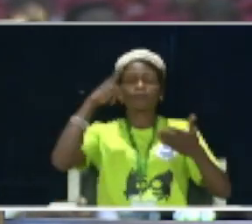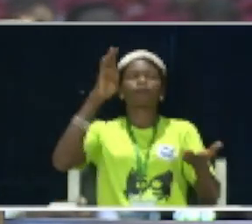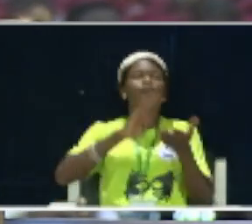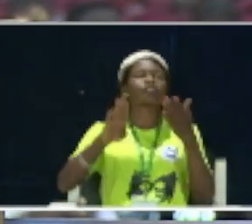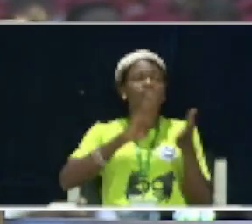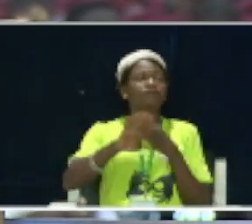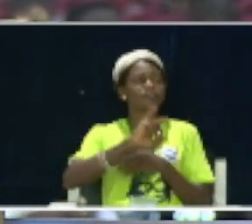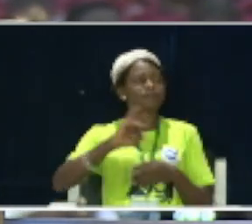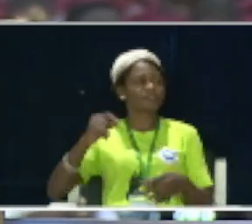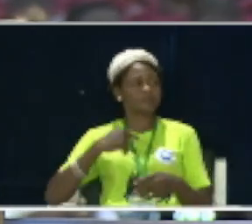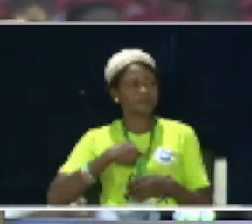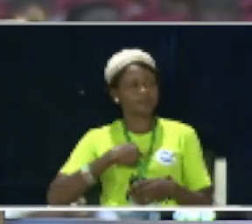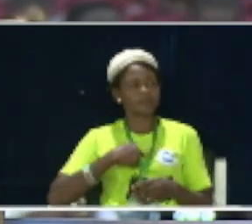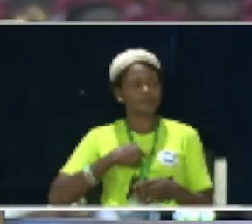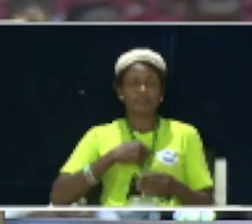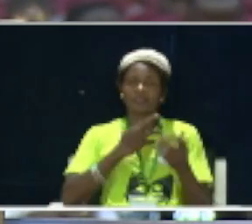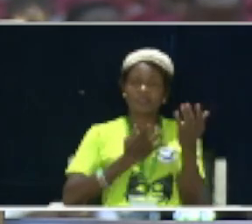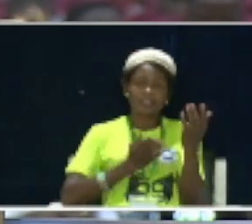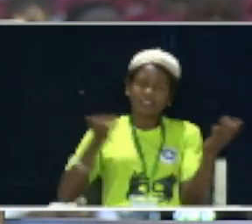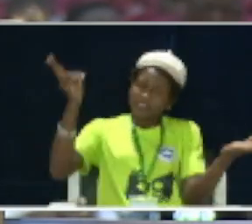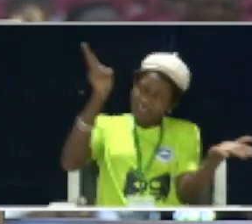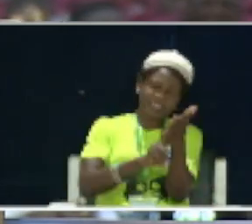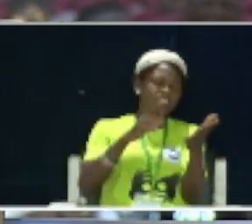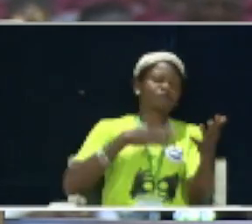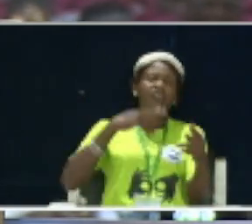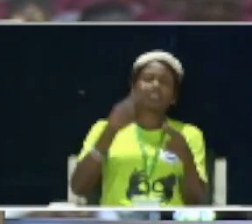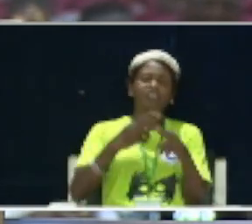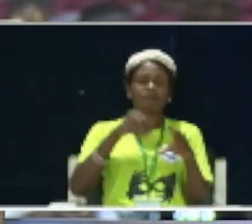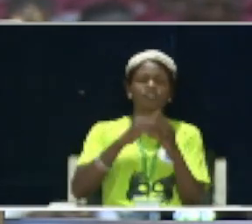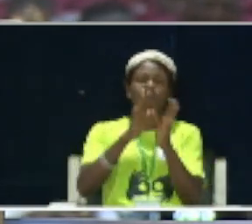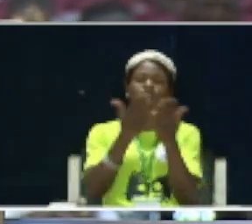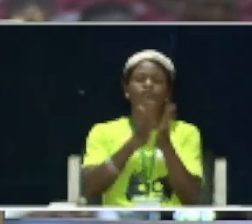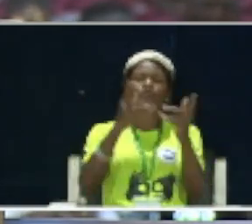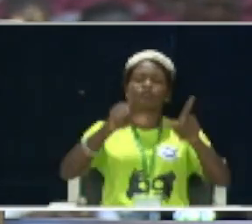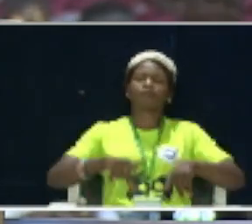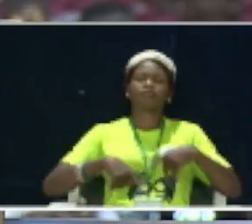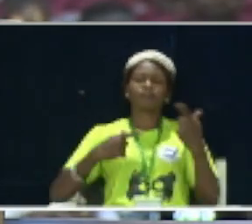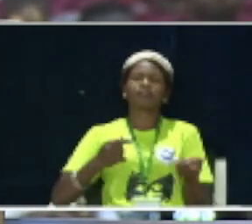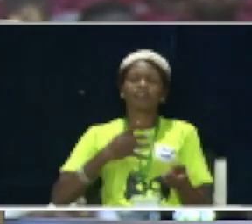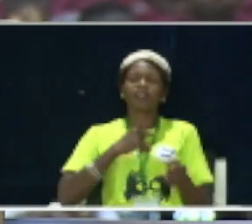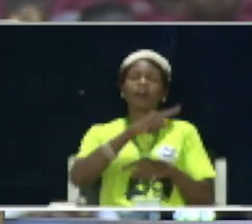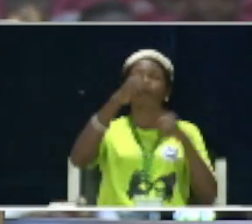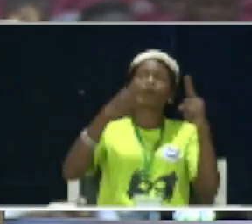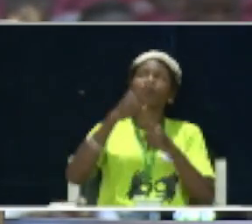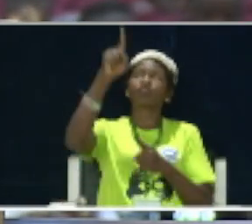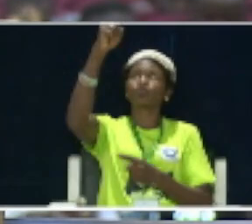me. Write my name in the book of life. And when you